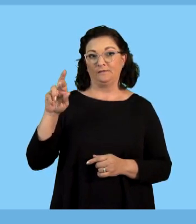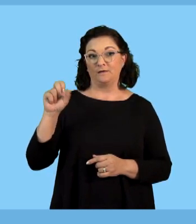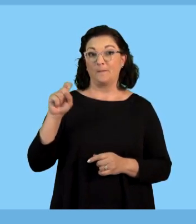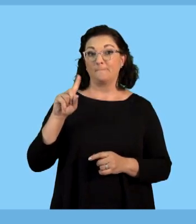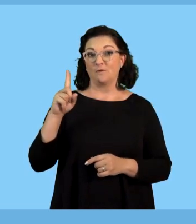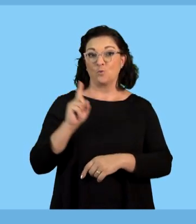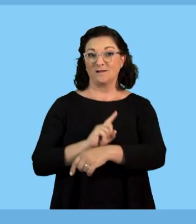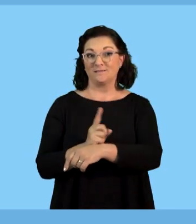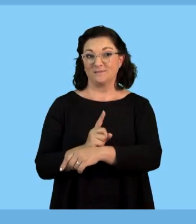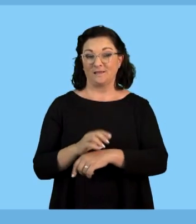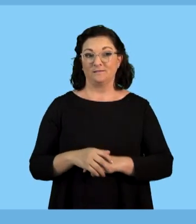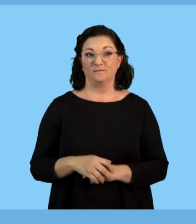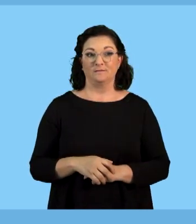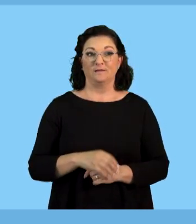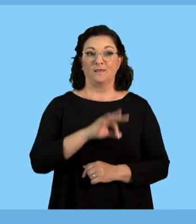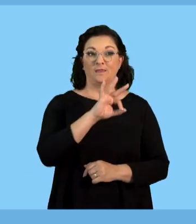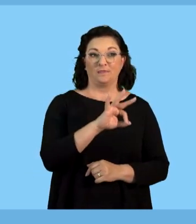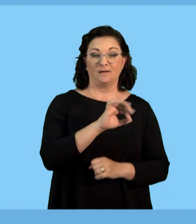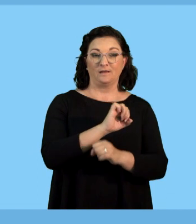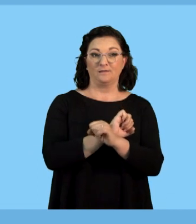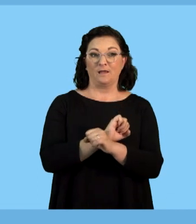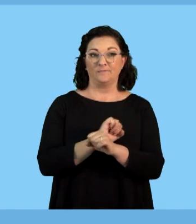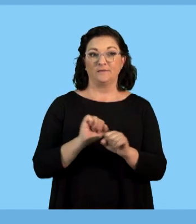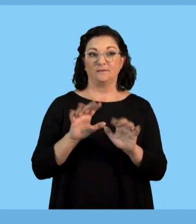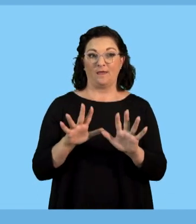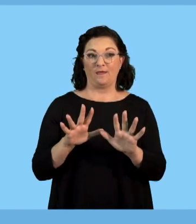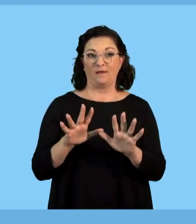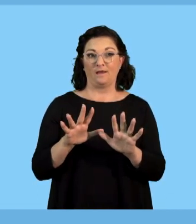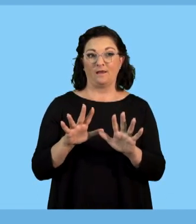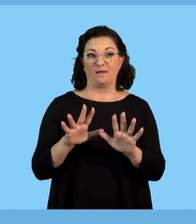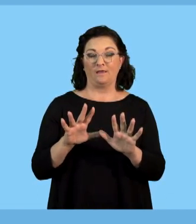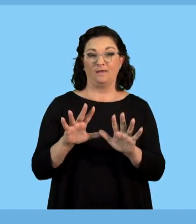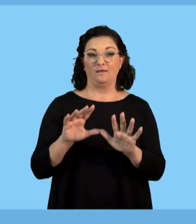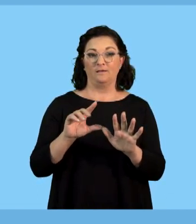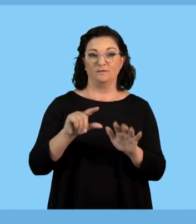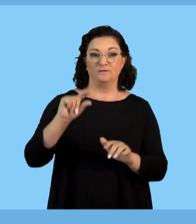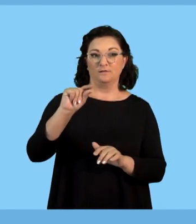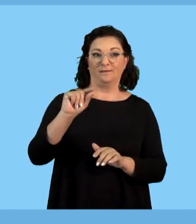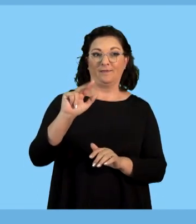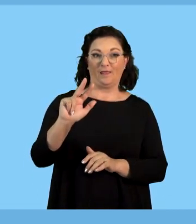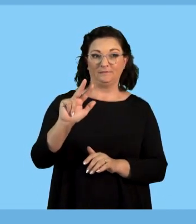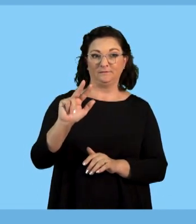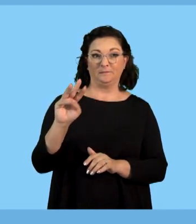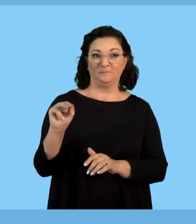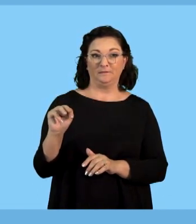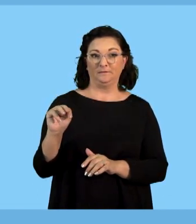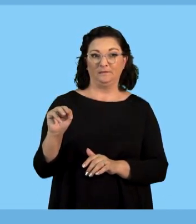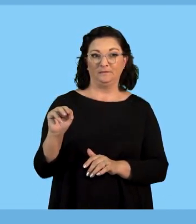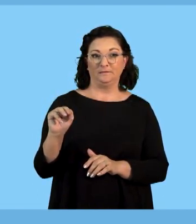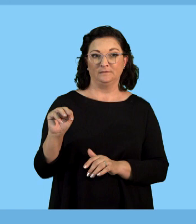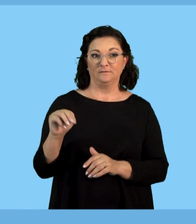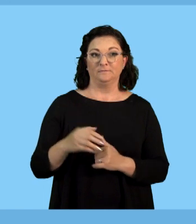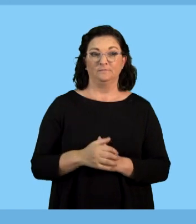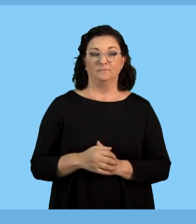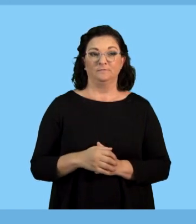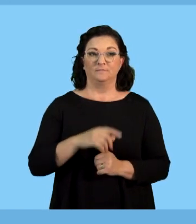actually 3 times 10 to the power 8 meters per second, which is 3